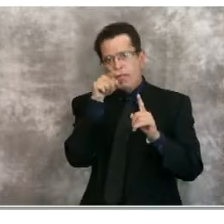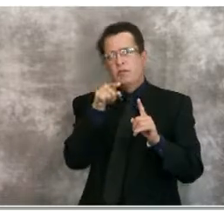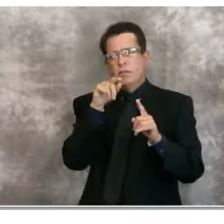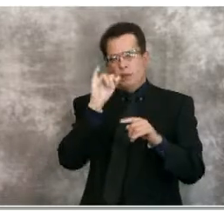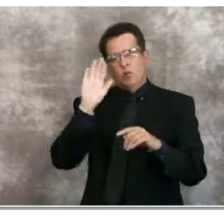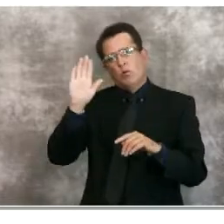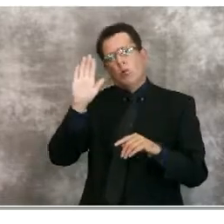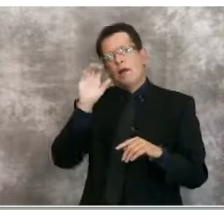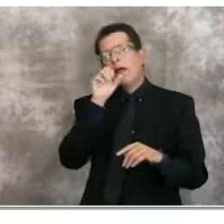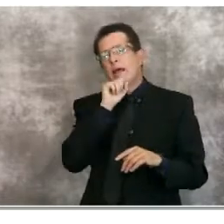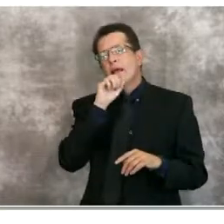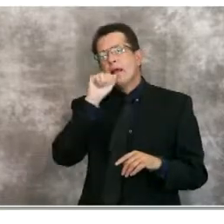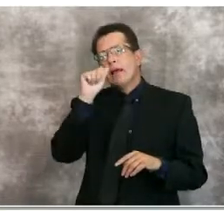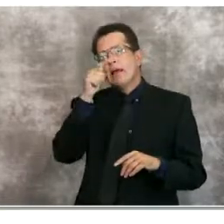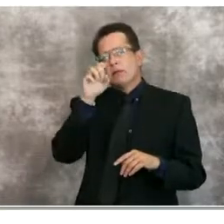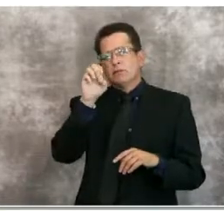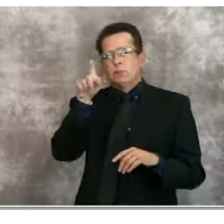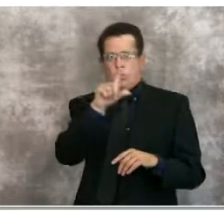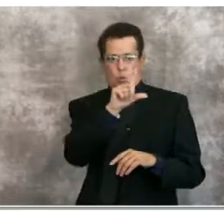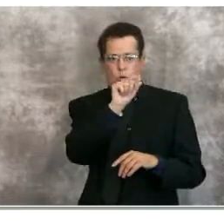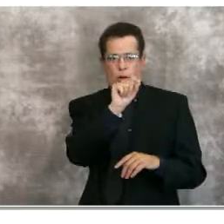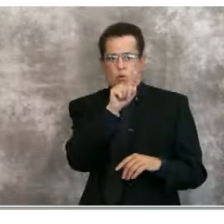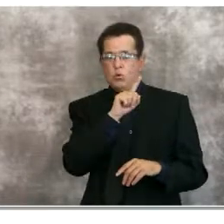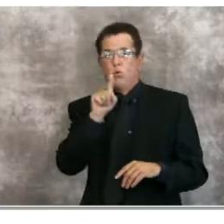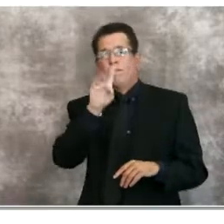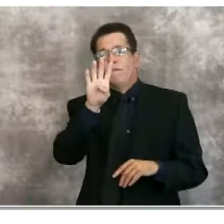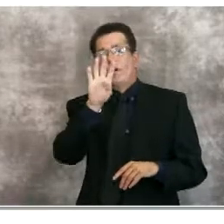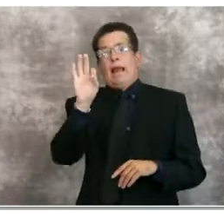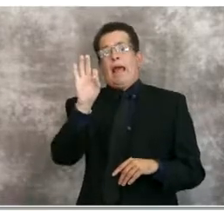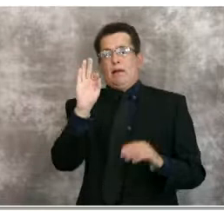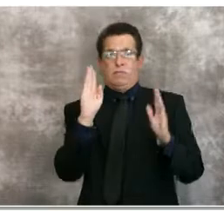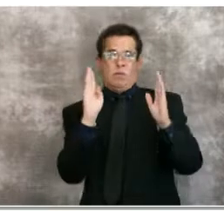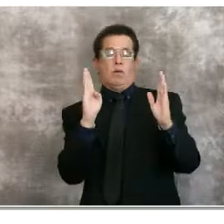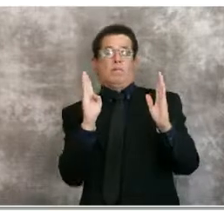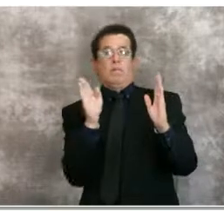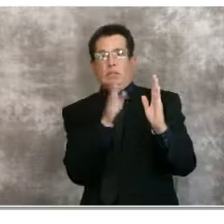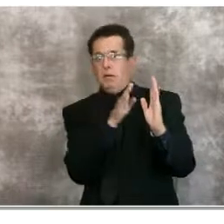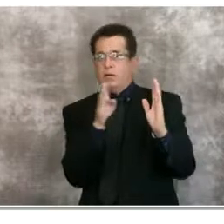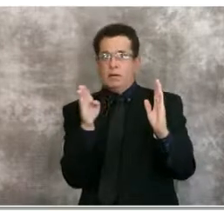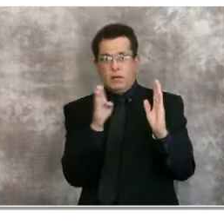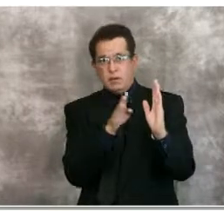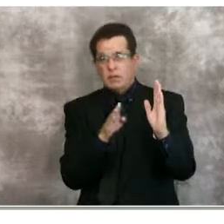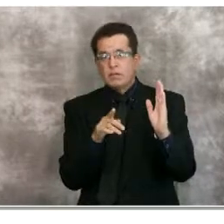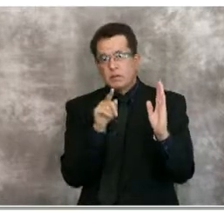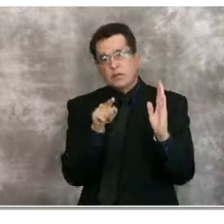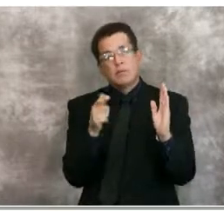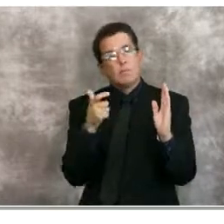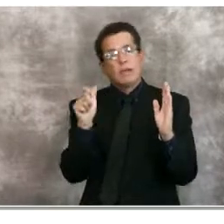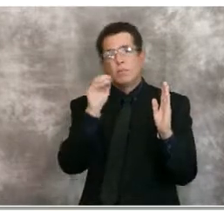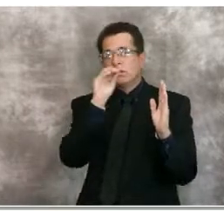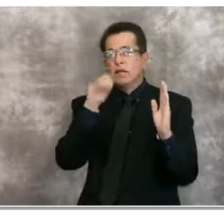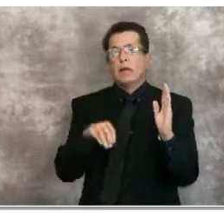the age range from 20 to 49 years of age. So that's